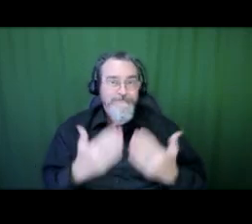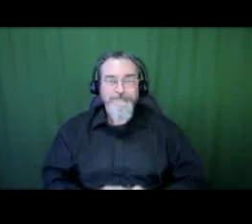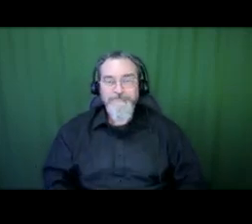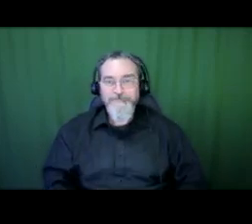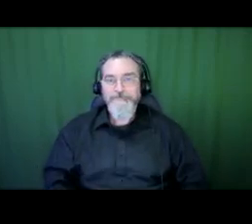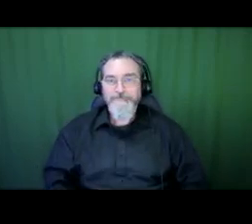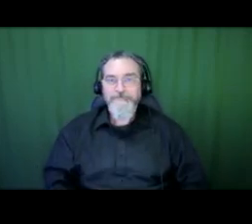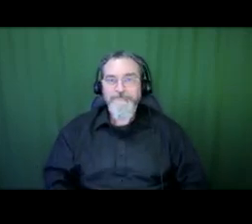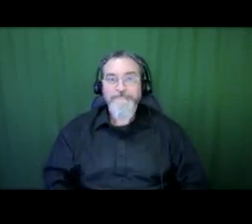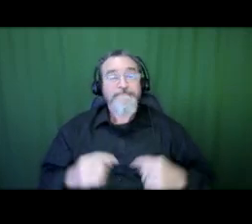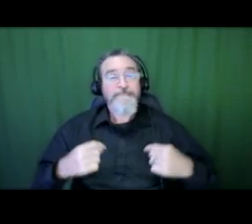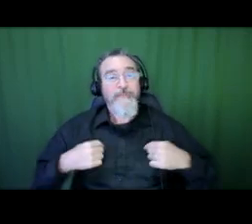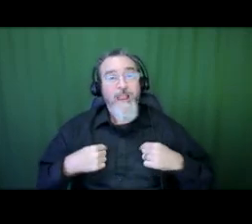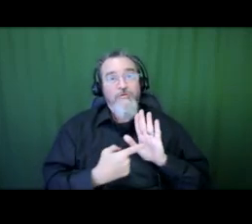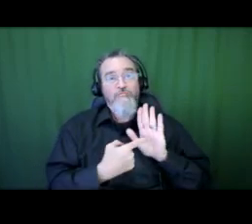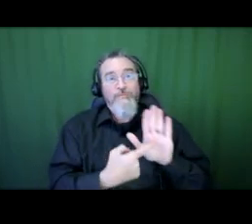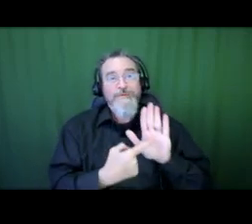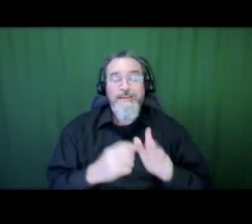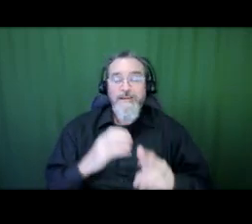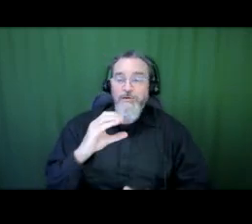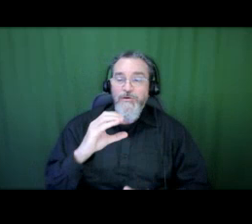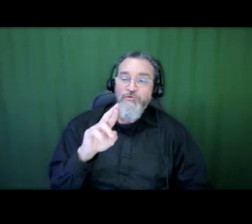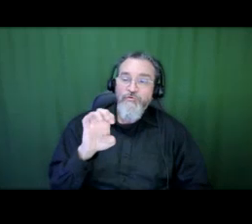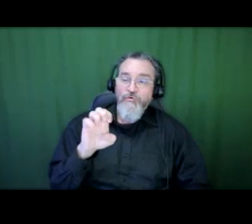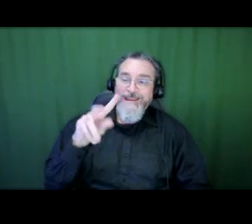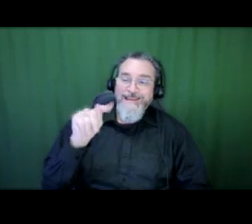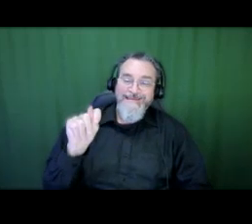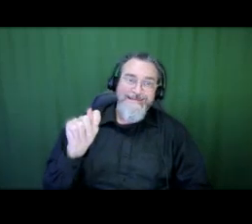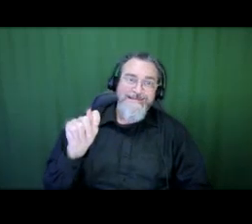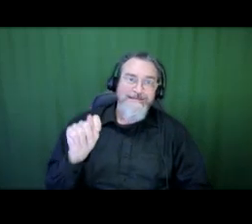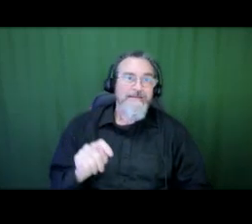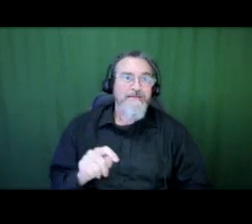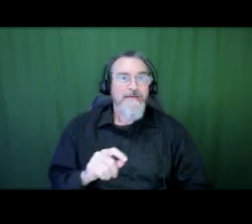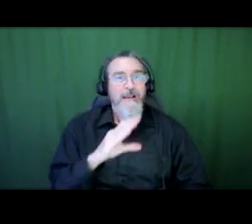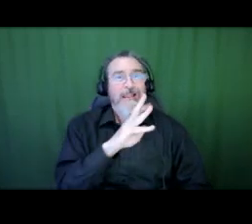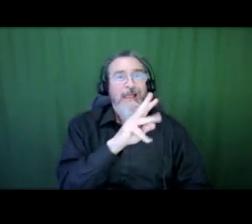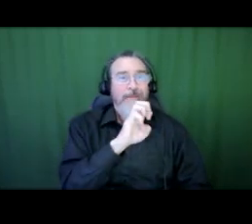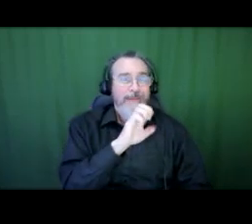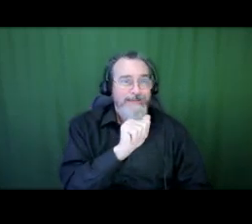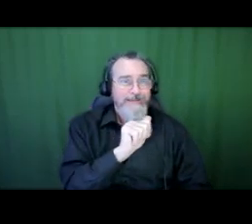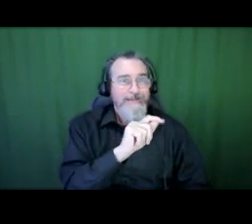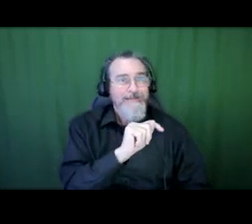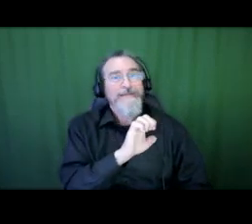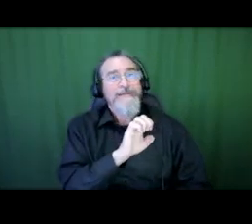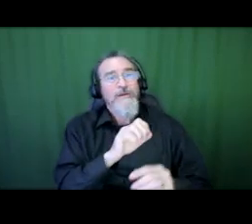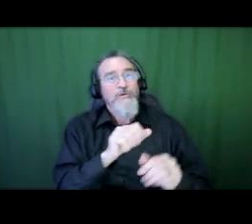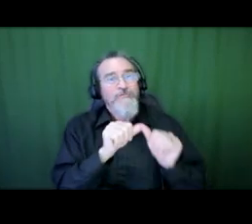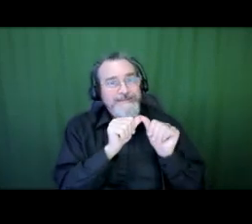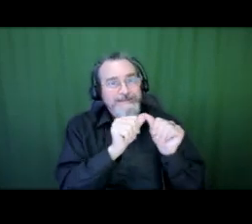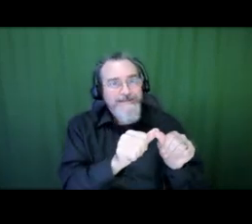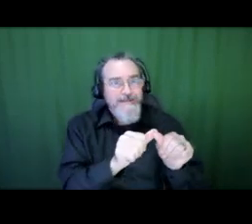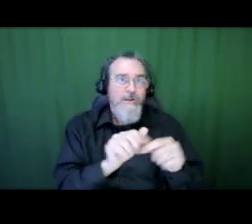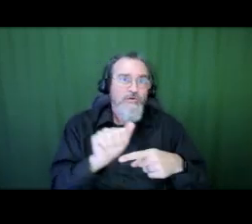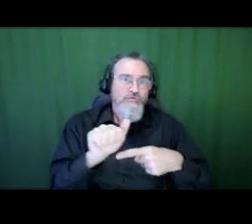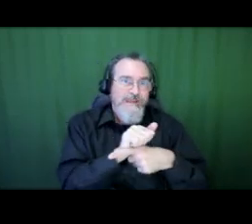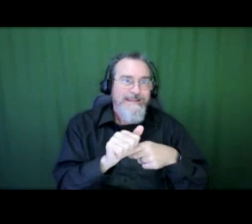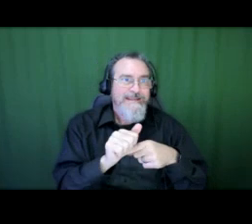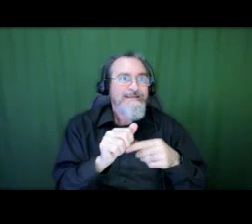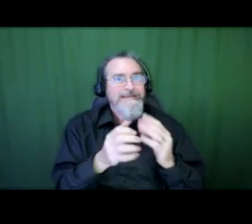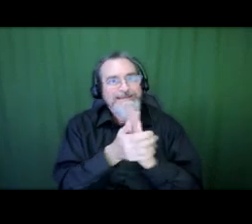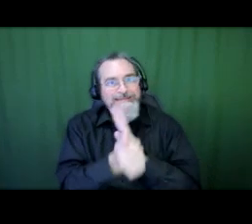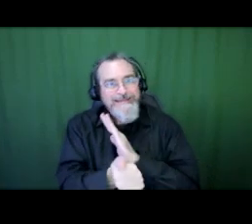Yes, I represent the CREST, the Climate Resilient Skills Training Program, which we won $6.9